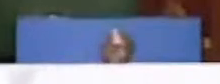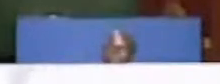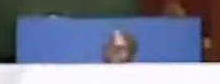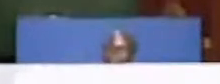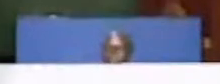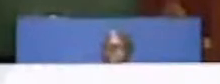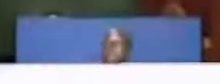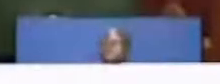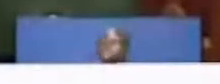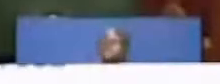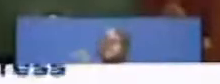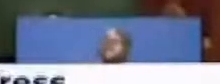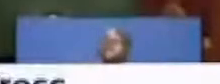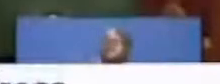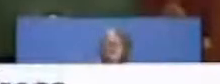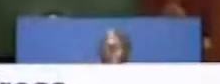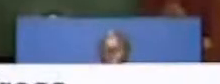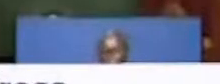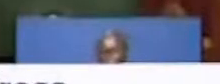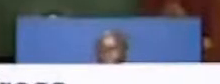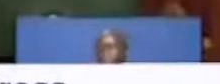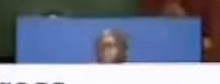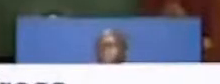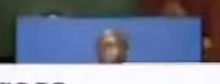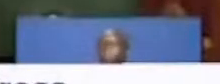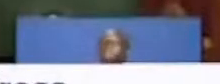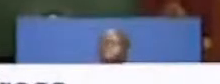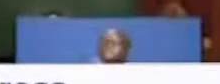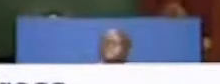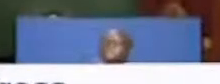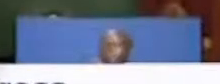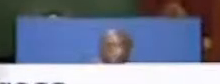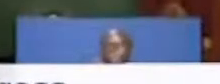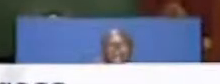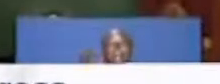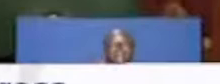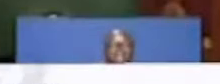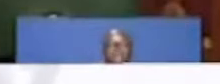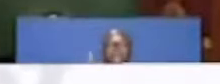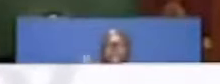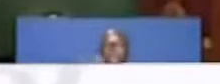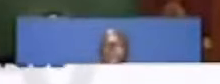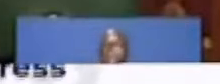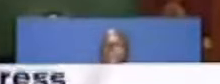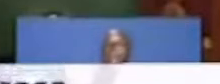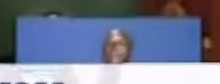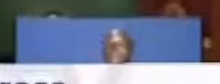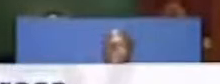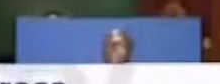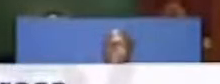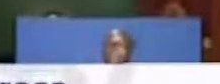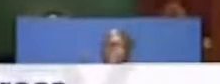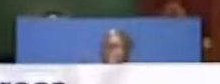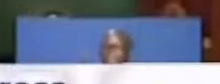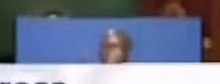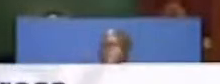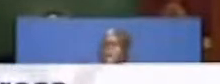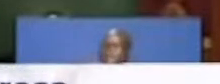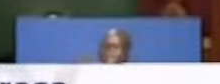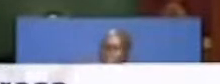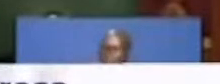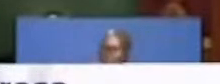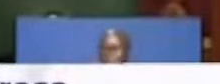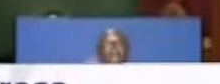medical services. And availability speaks to the extent to which our healthcare facilities have the necessary